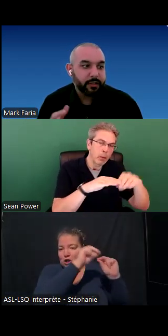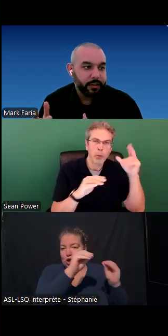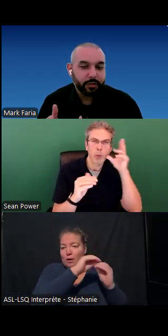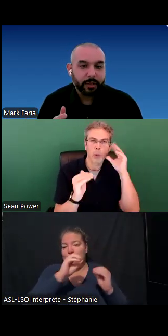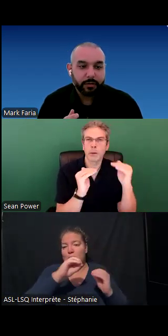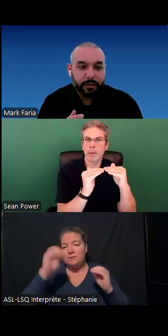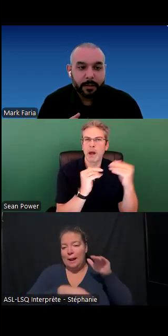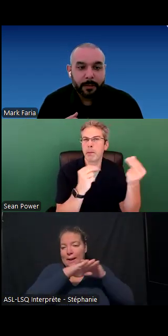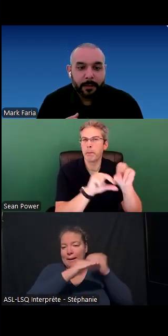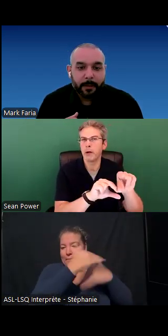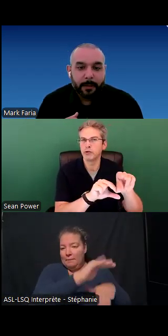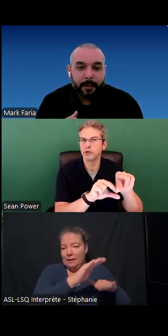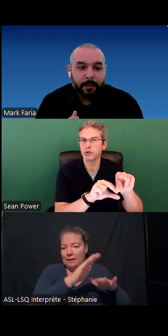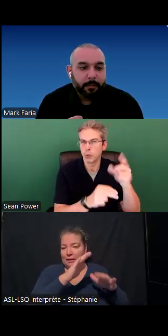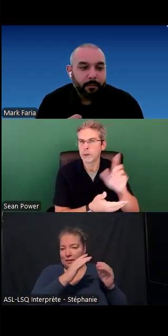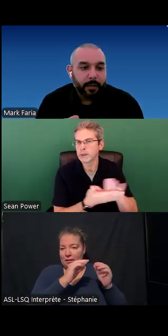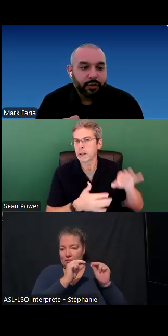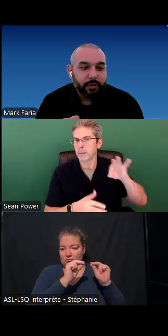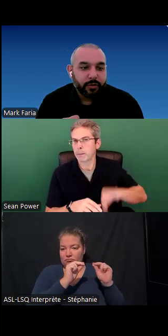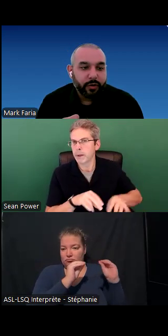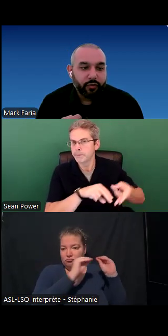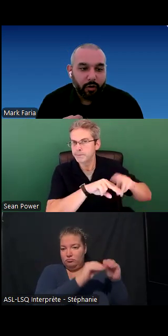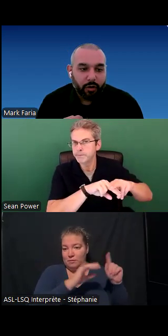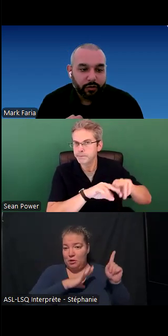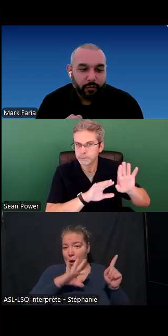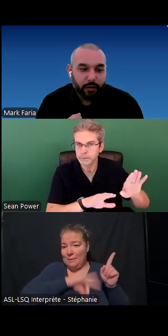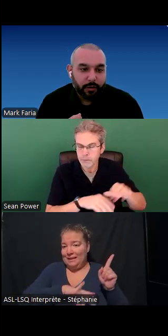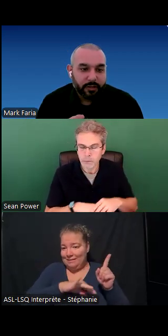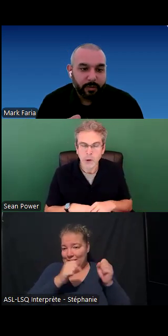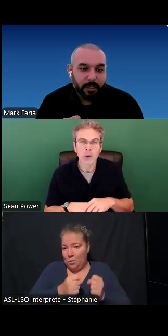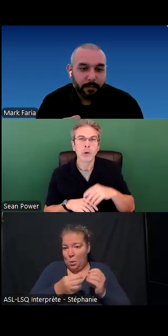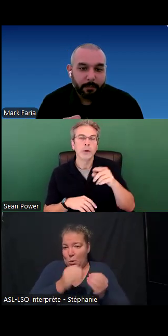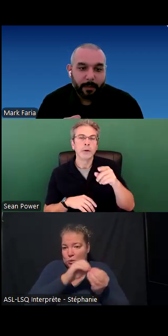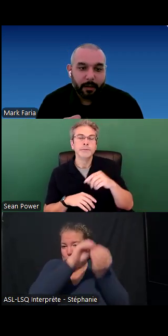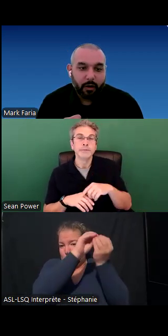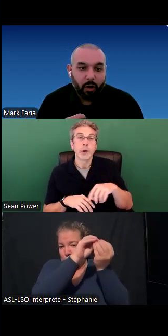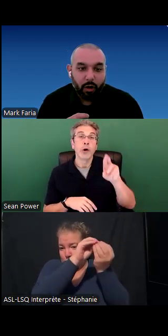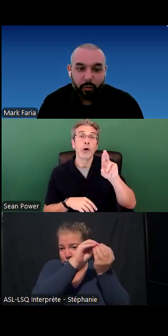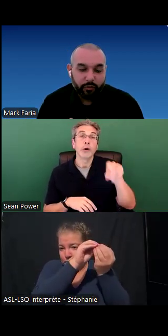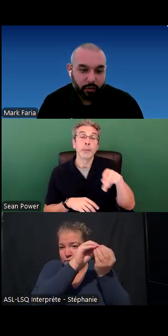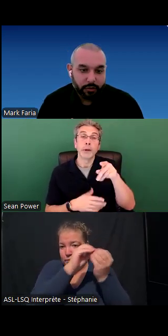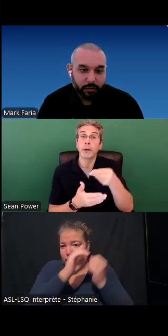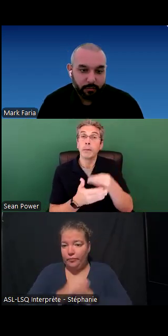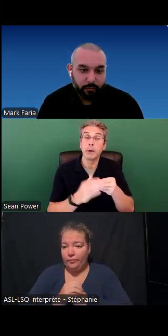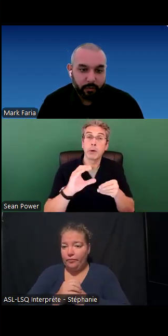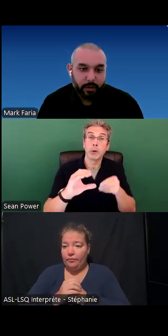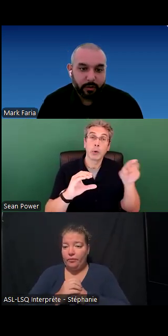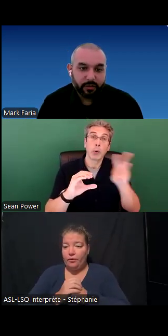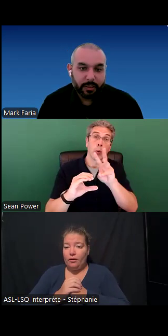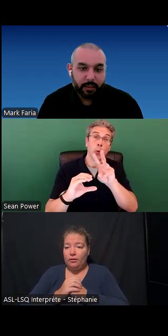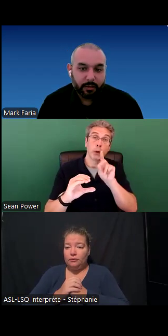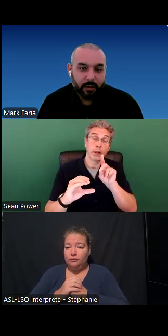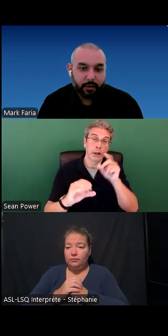So that's an additional benefit. In terms of withdrawals for the RSP, all withdrawals from